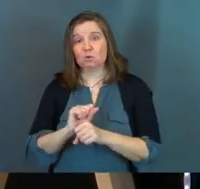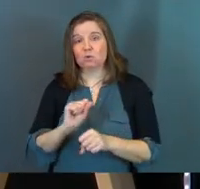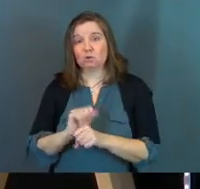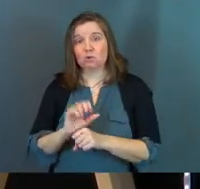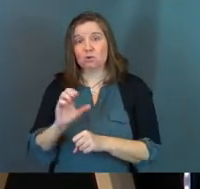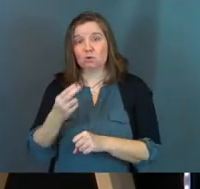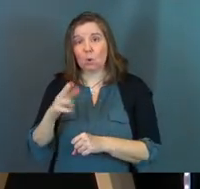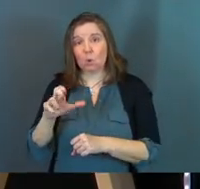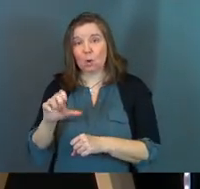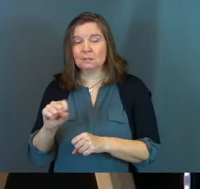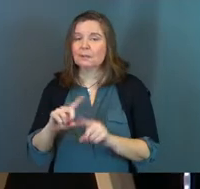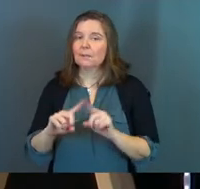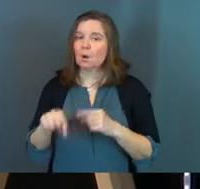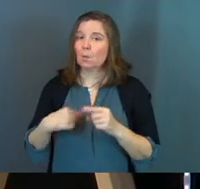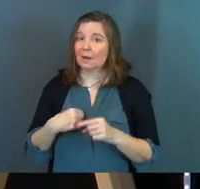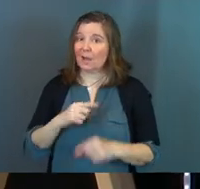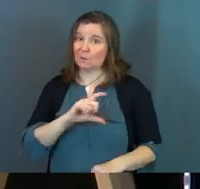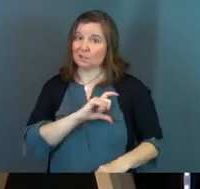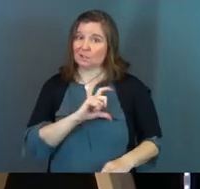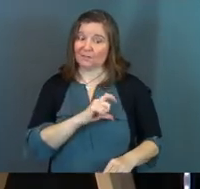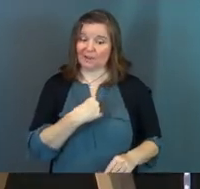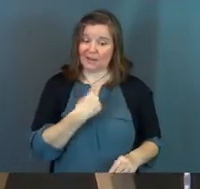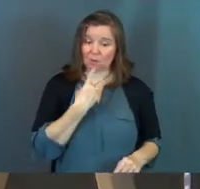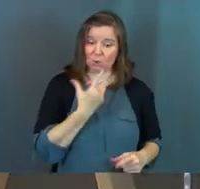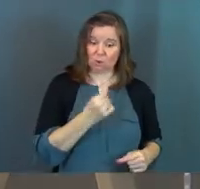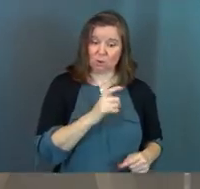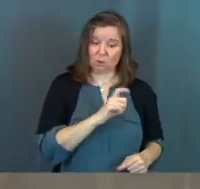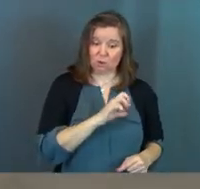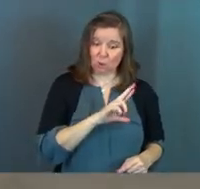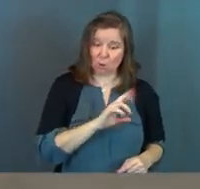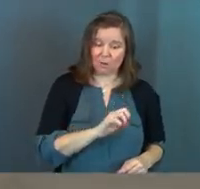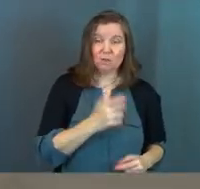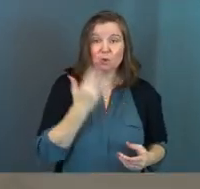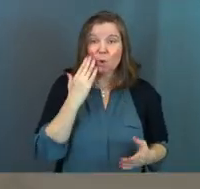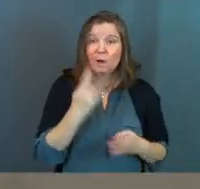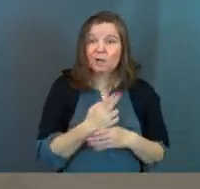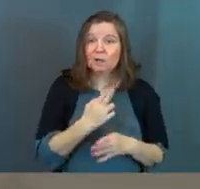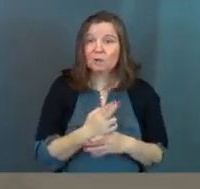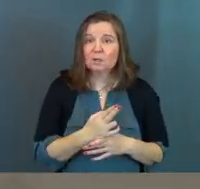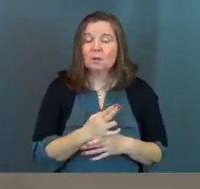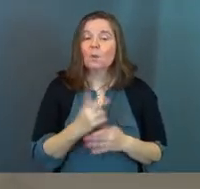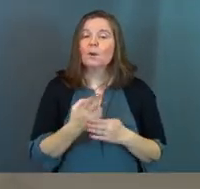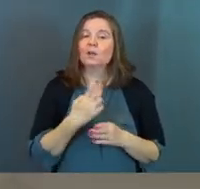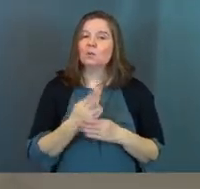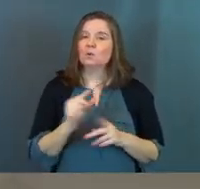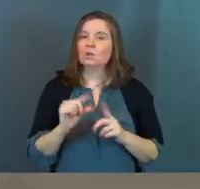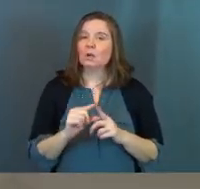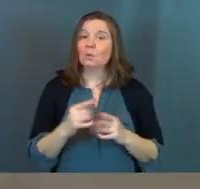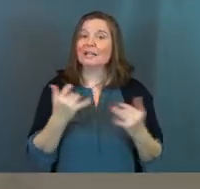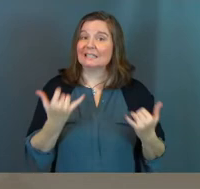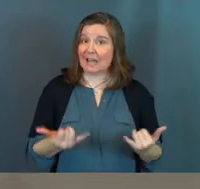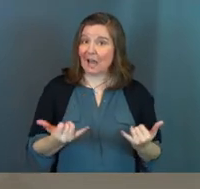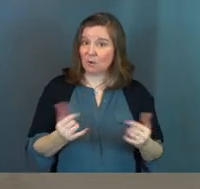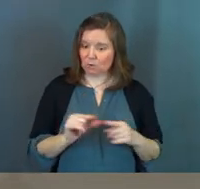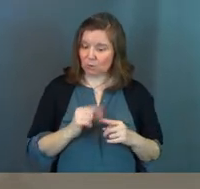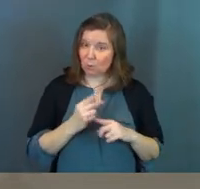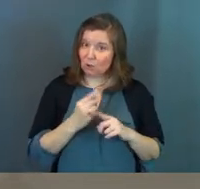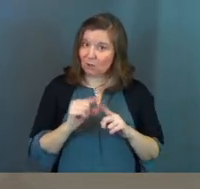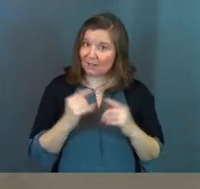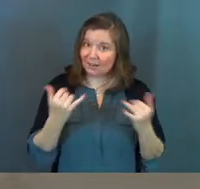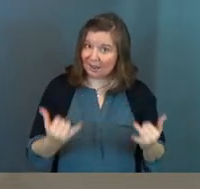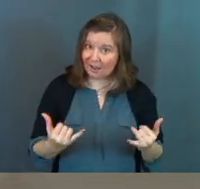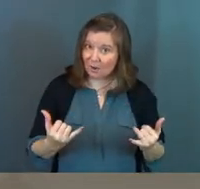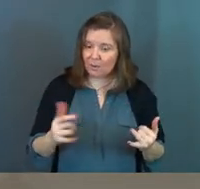chores. But when I was a sheriff and I told you to do a chore, you know what I used? What I used was the word now. Do you ever use the word